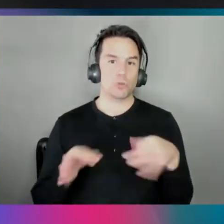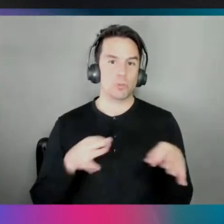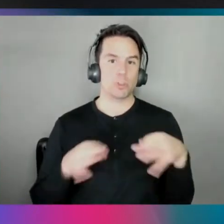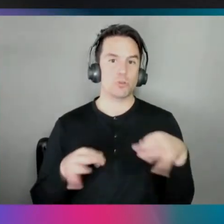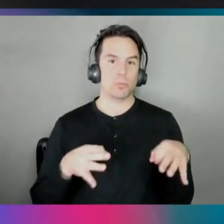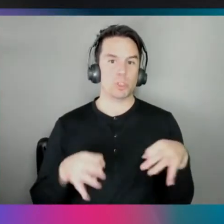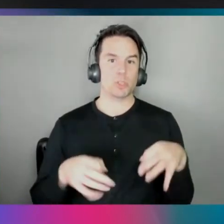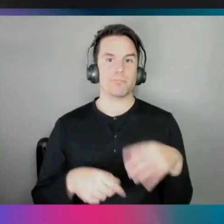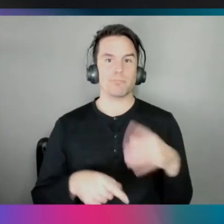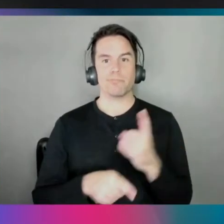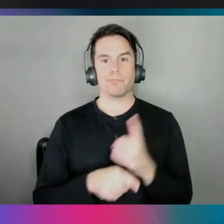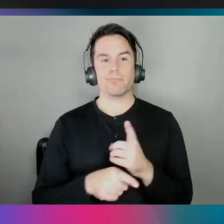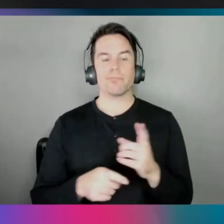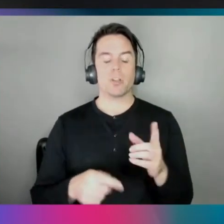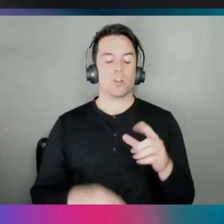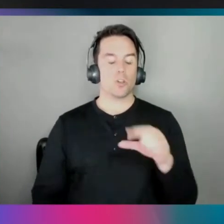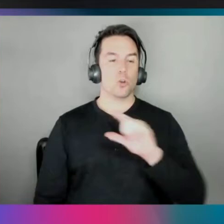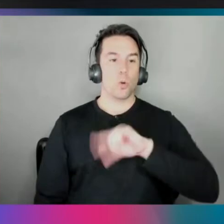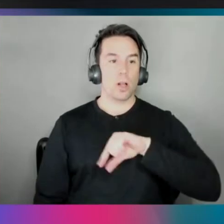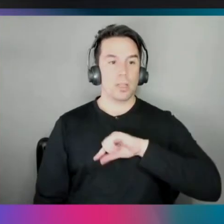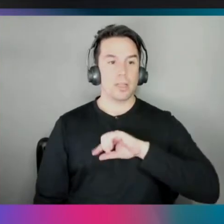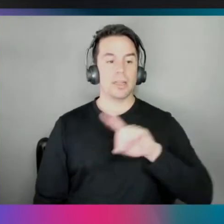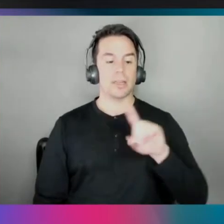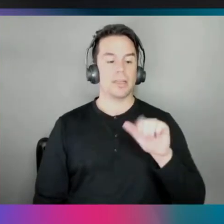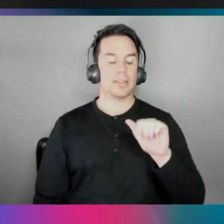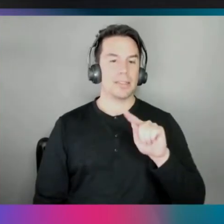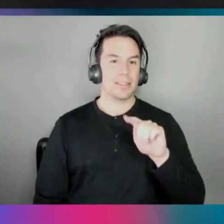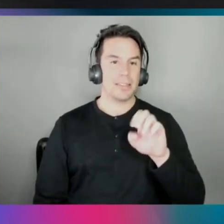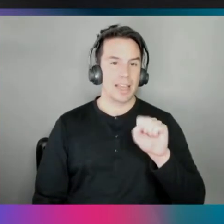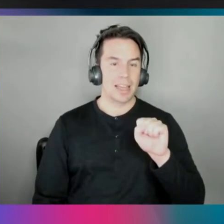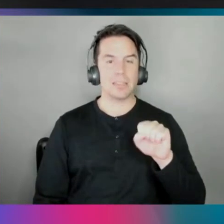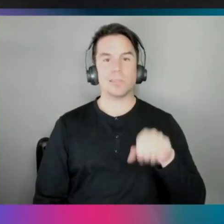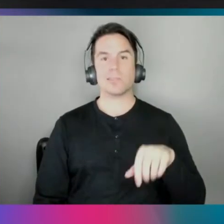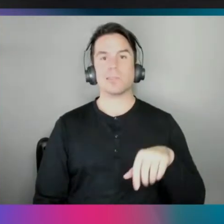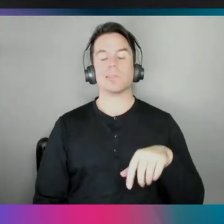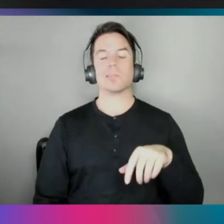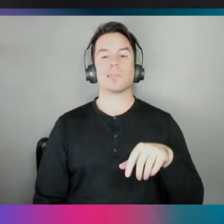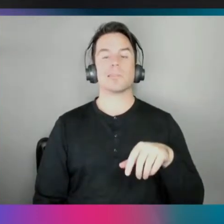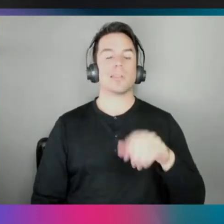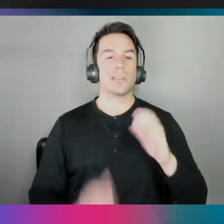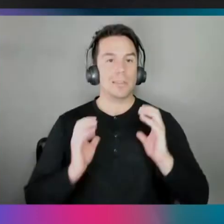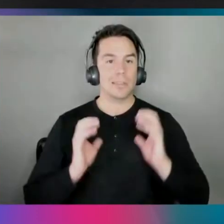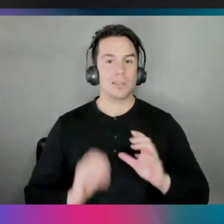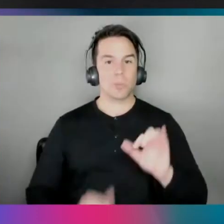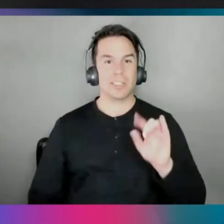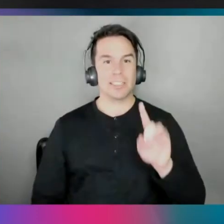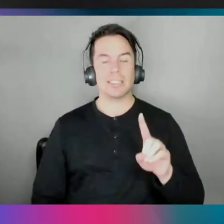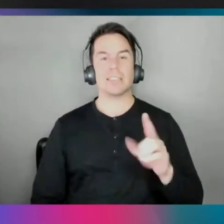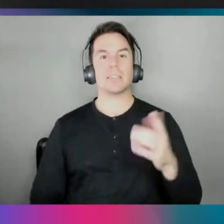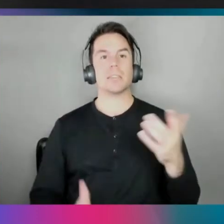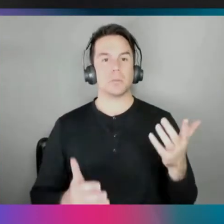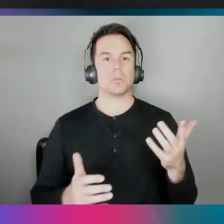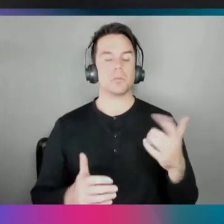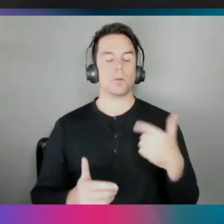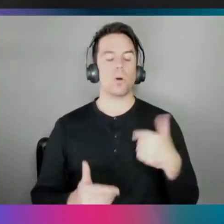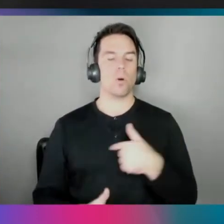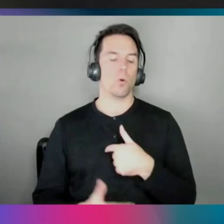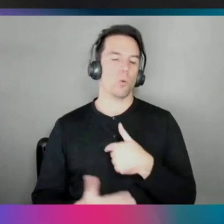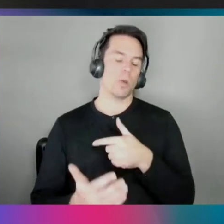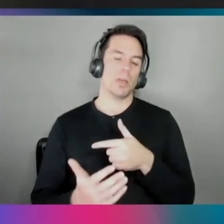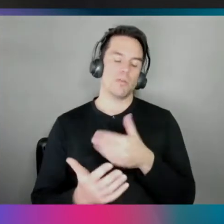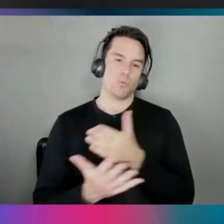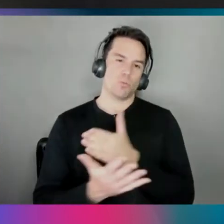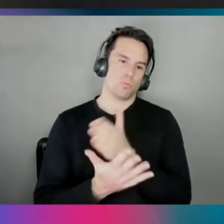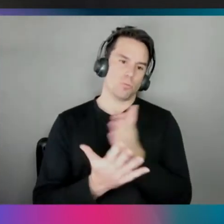dates, the customer ID, et cetera. So that's what we're going to go through here. So we need to prepare that data for our model, because this